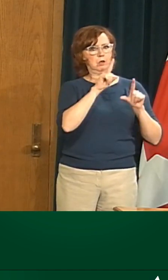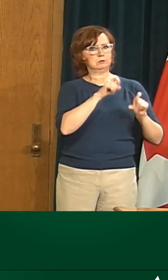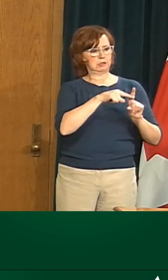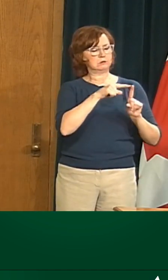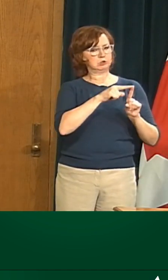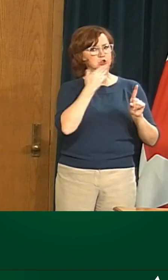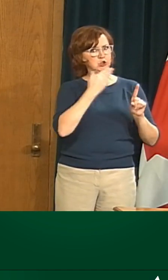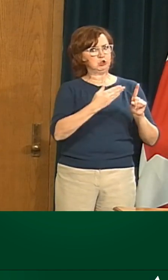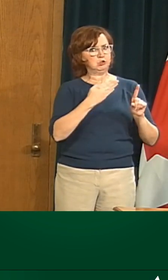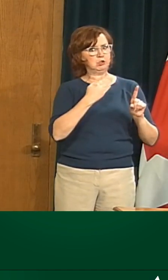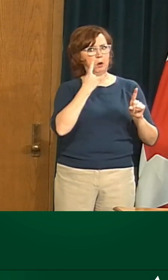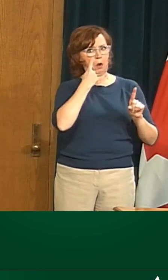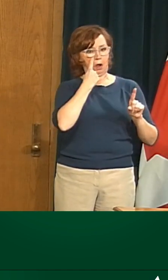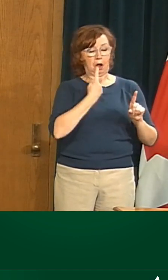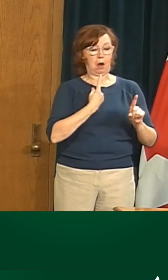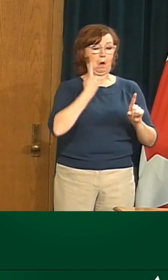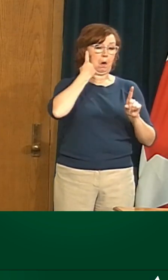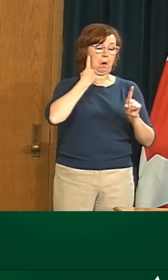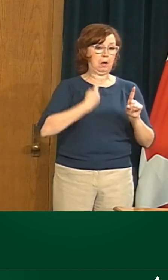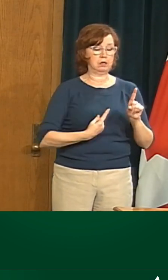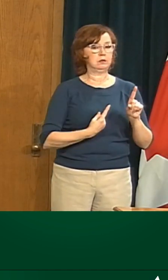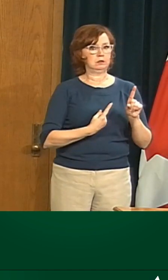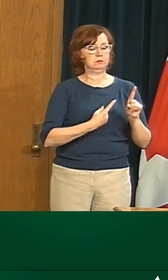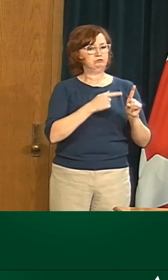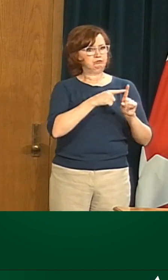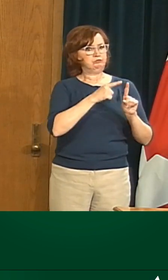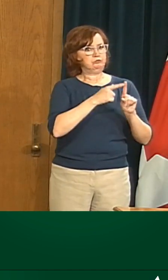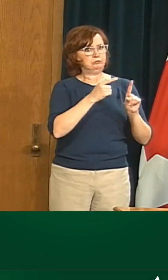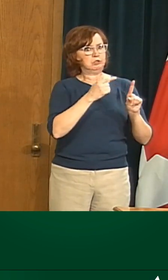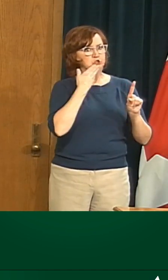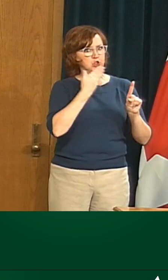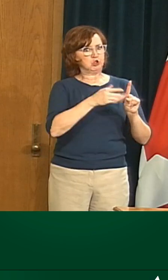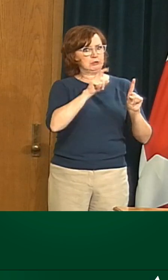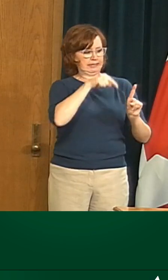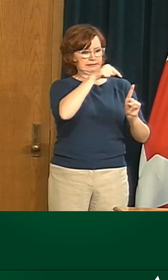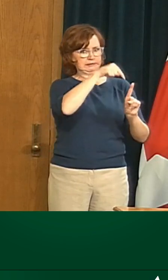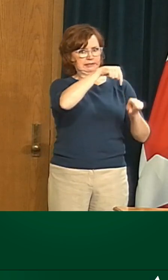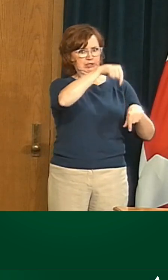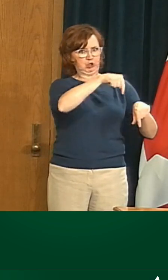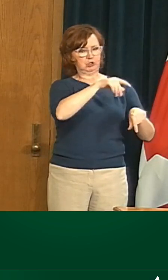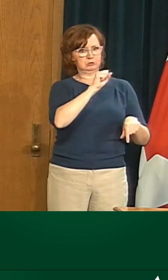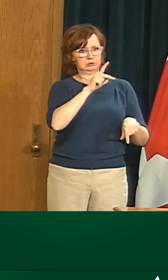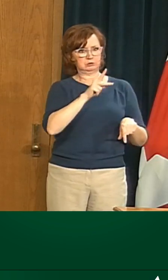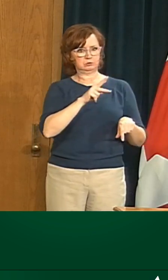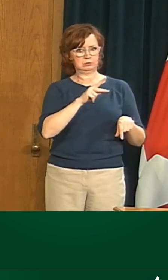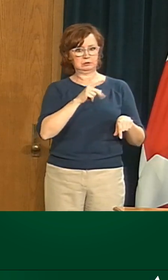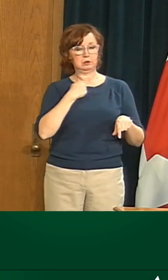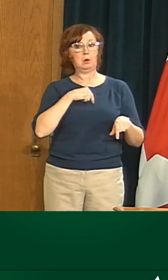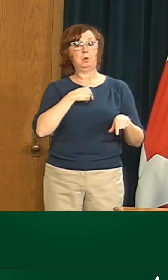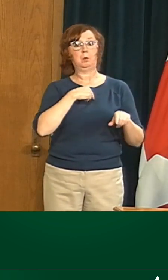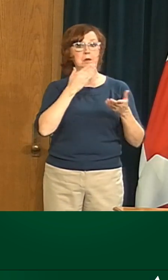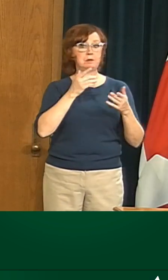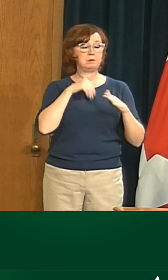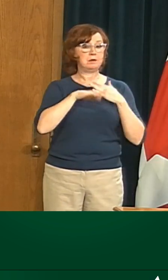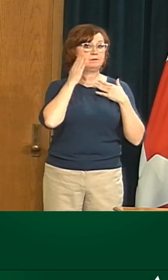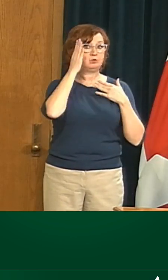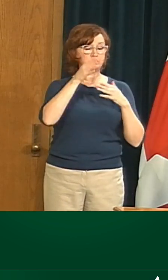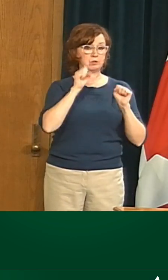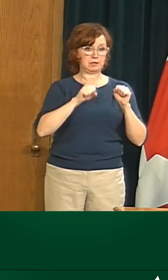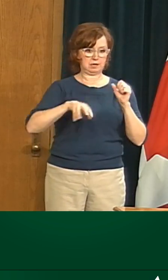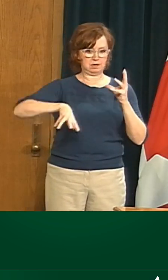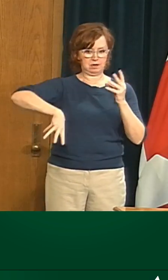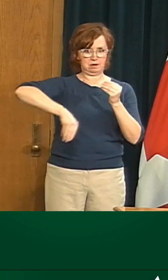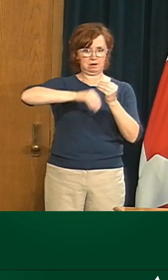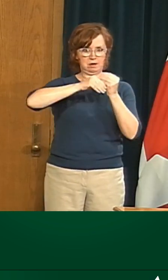for residents in Canada is right here in Saskatchewan. We do have the capacity to go beyond the testing numbers that we